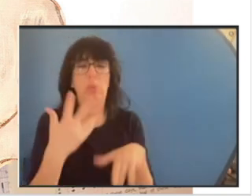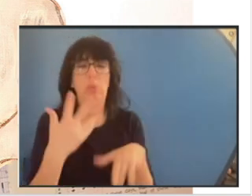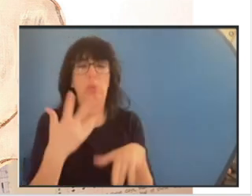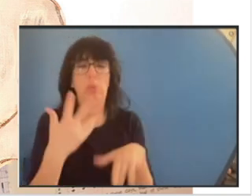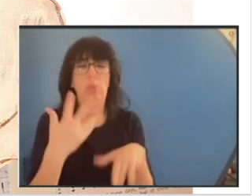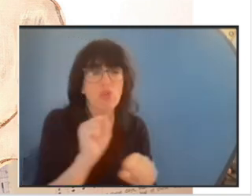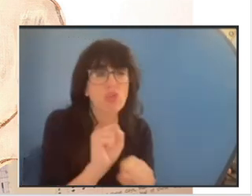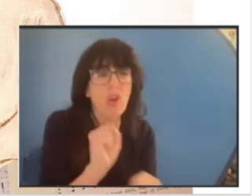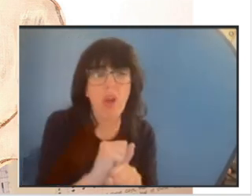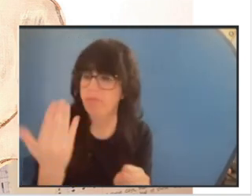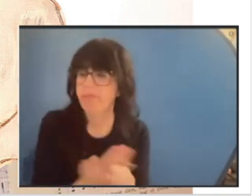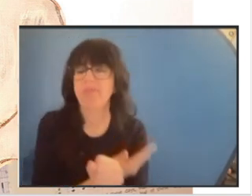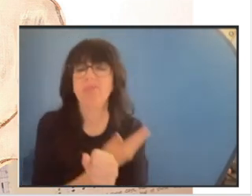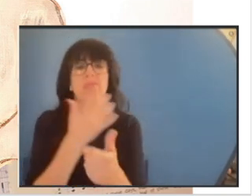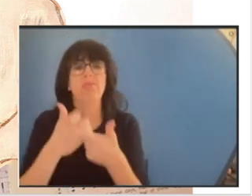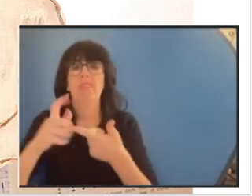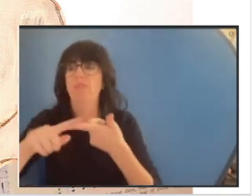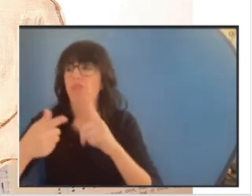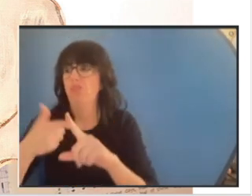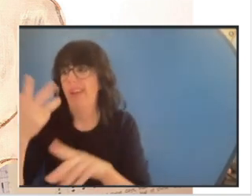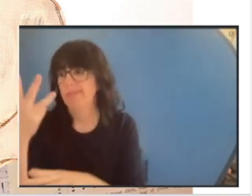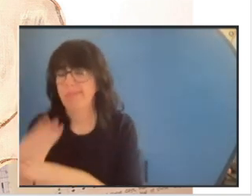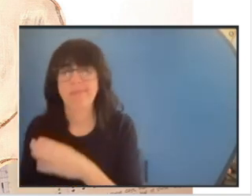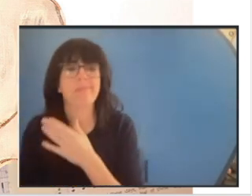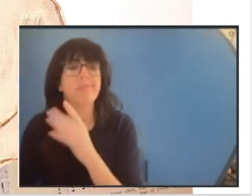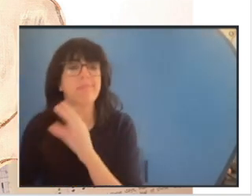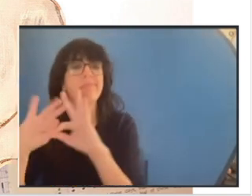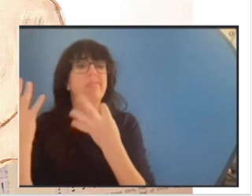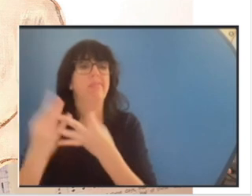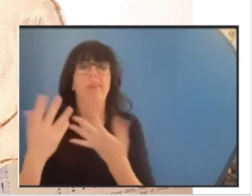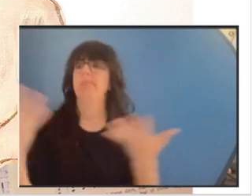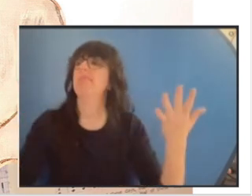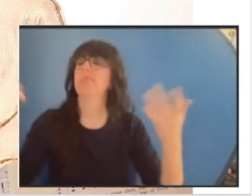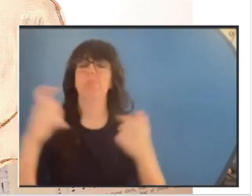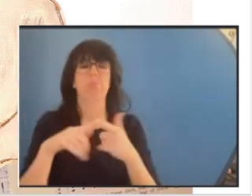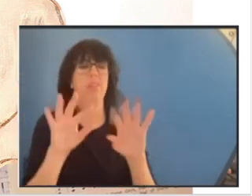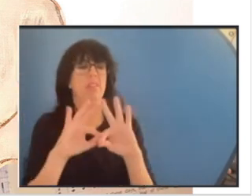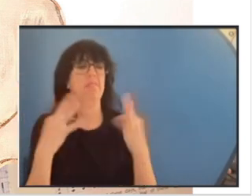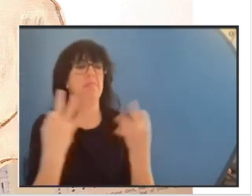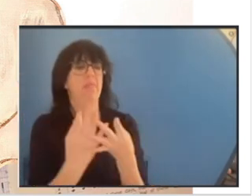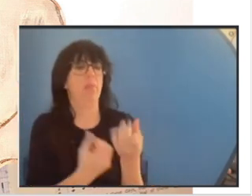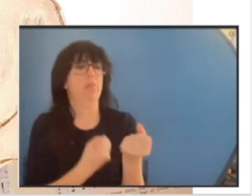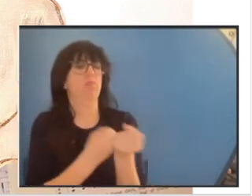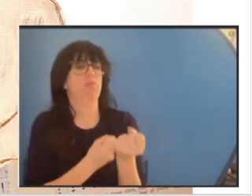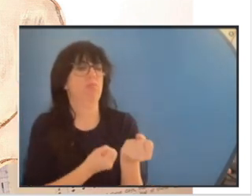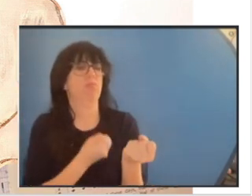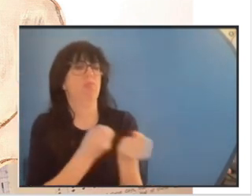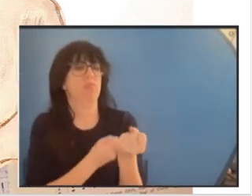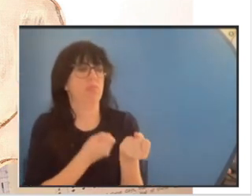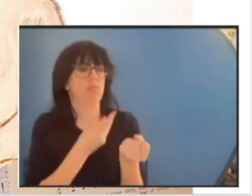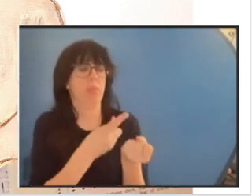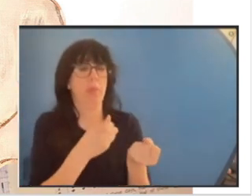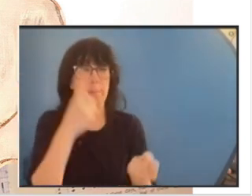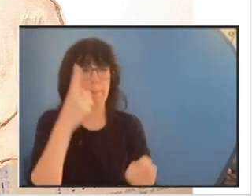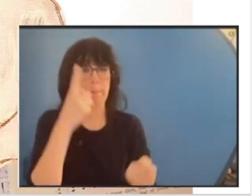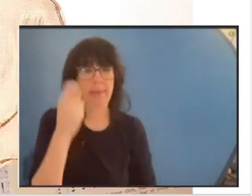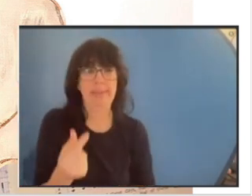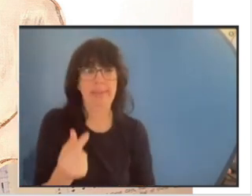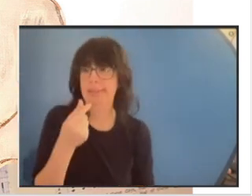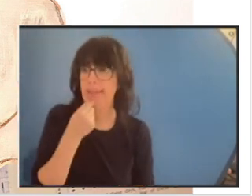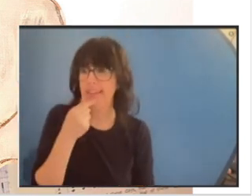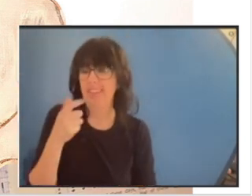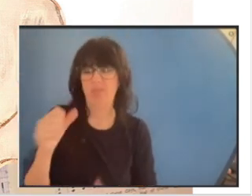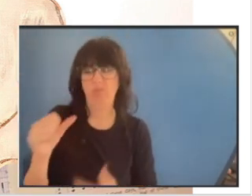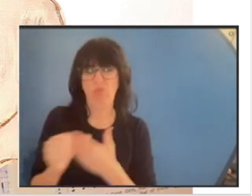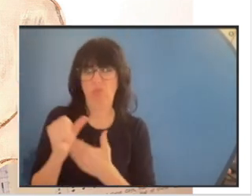your family. Bayard's family stood by him, but being gay threatened his civil rights mission. Some